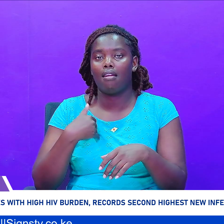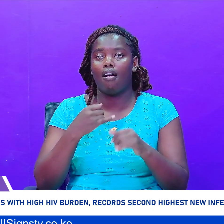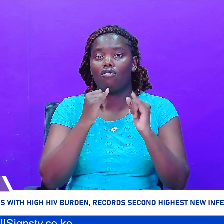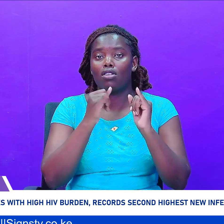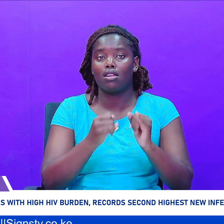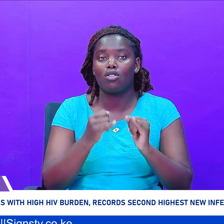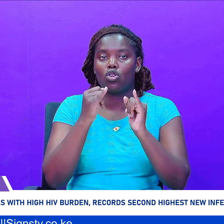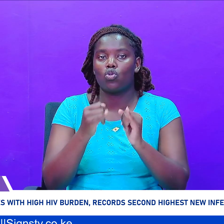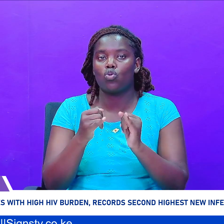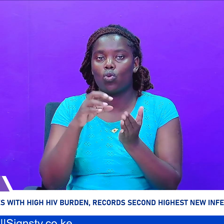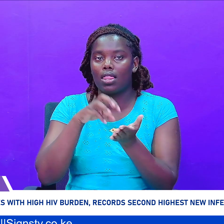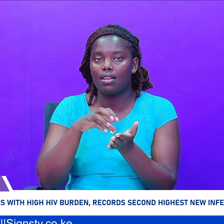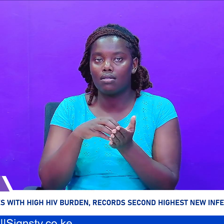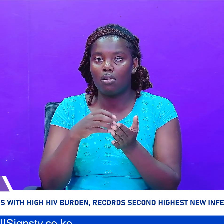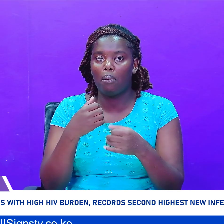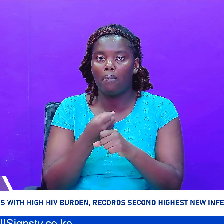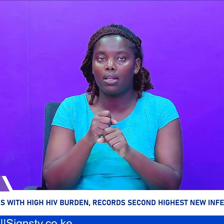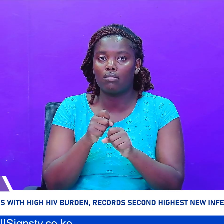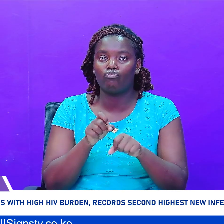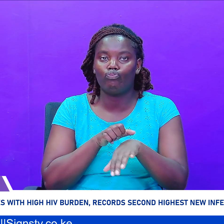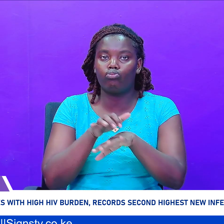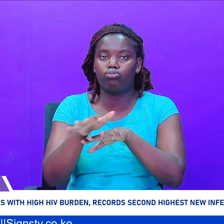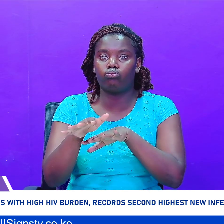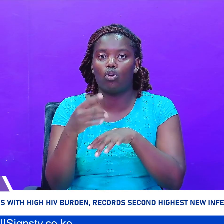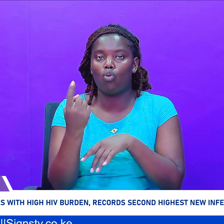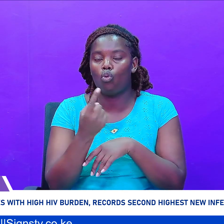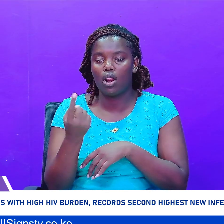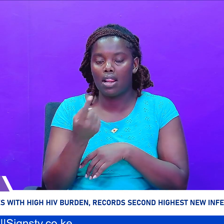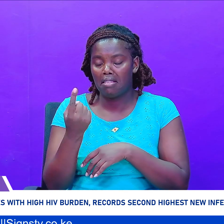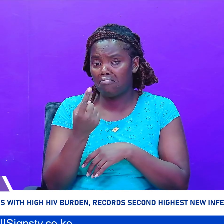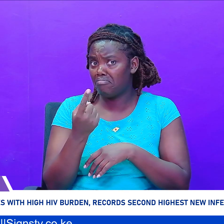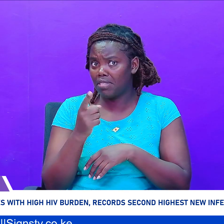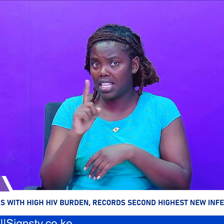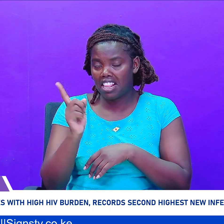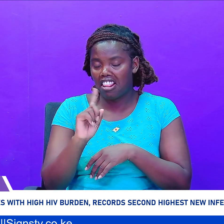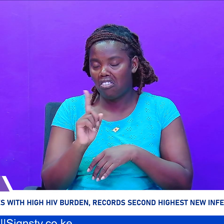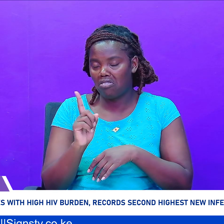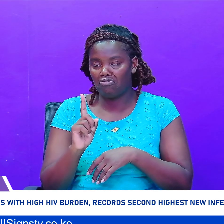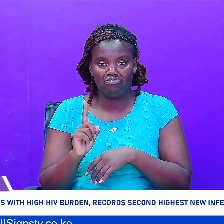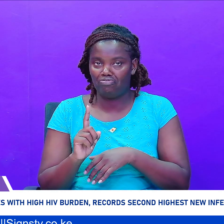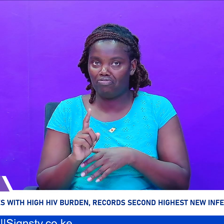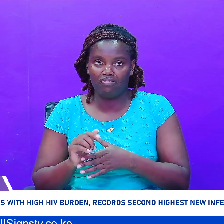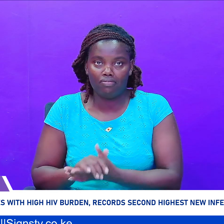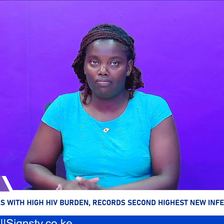county in terms of annual new cases, trailing only Nairobi.